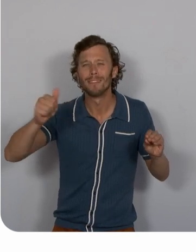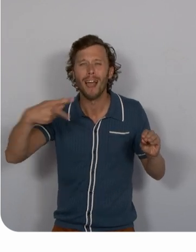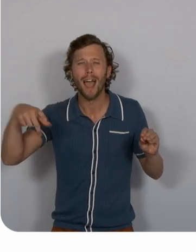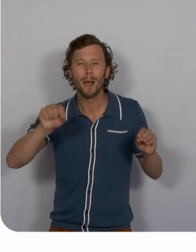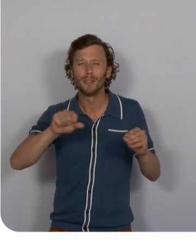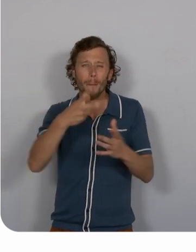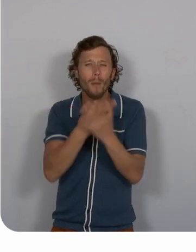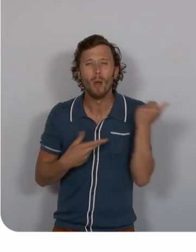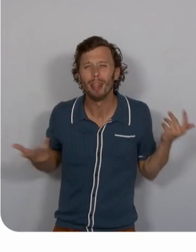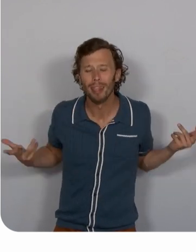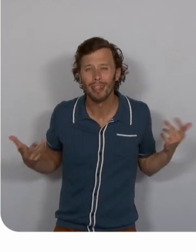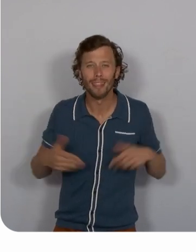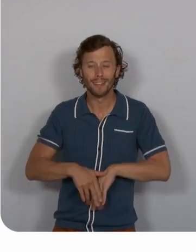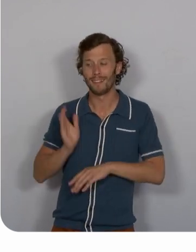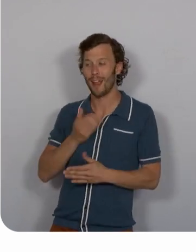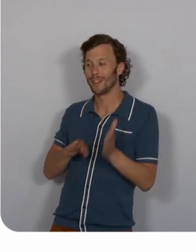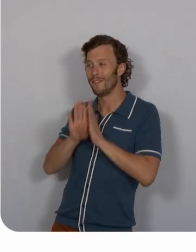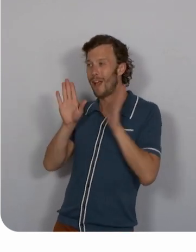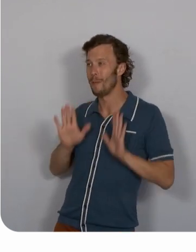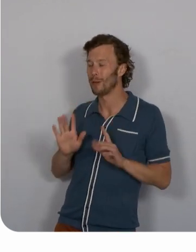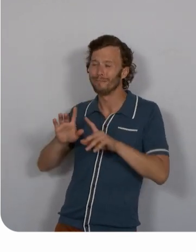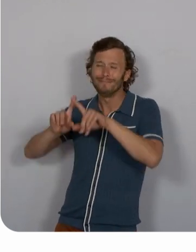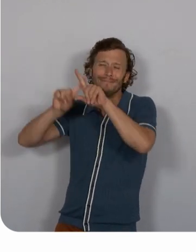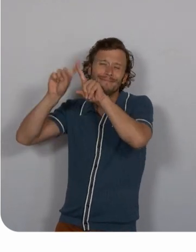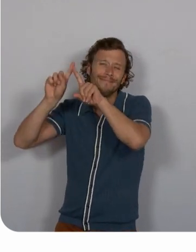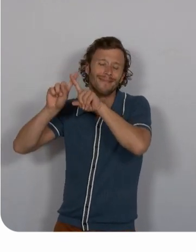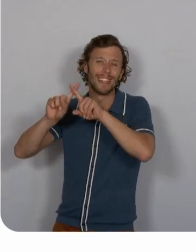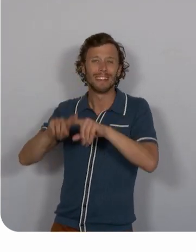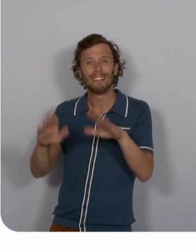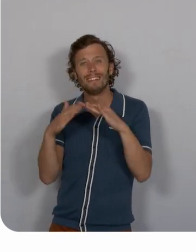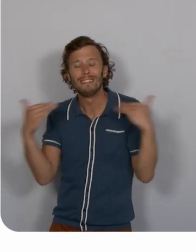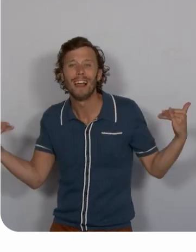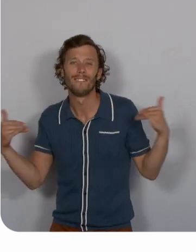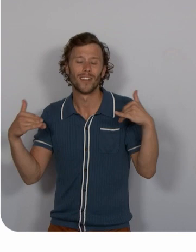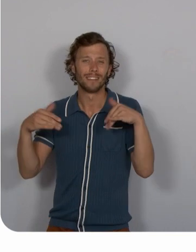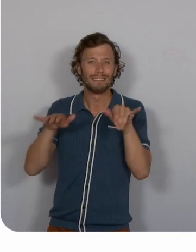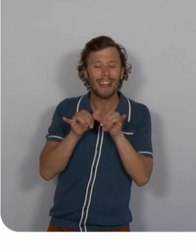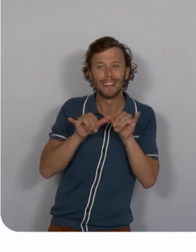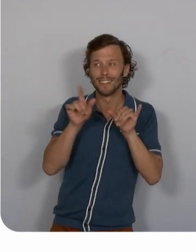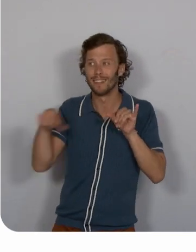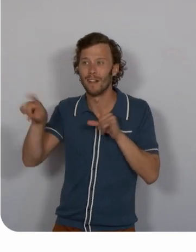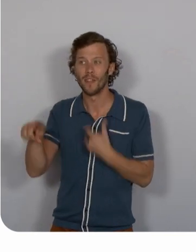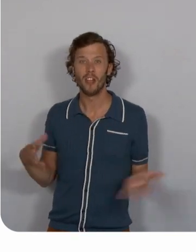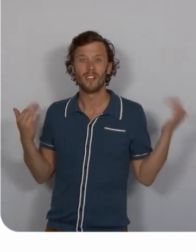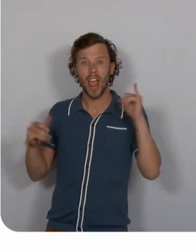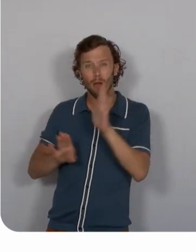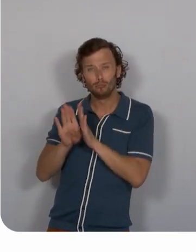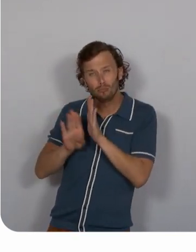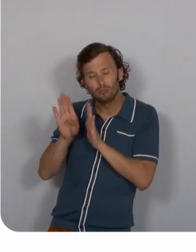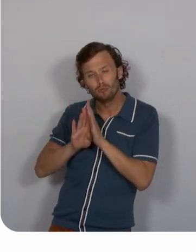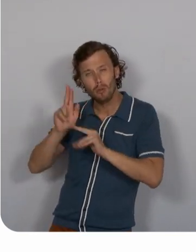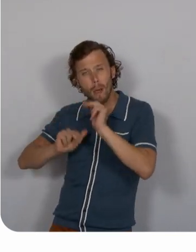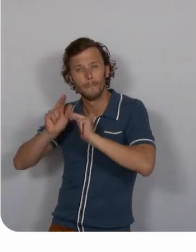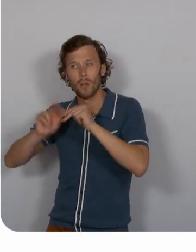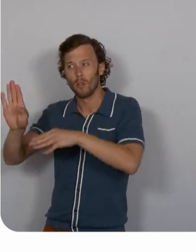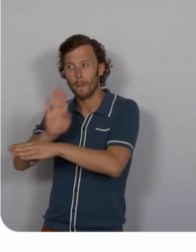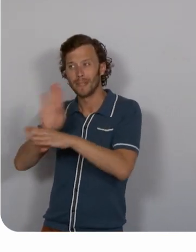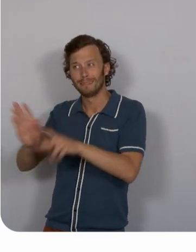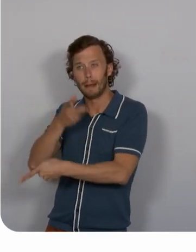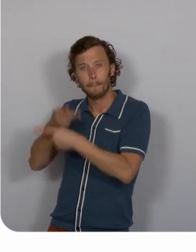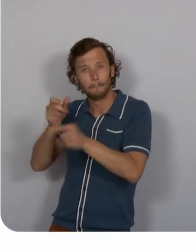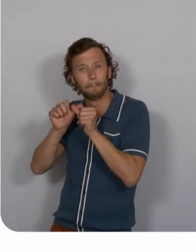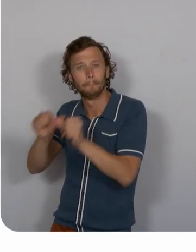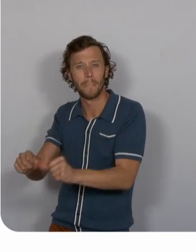As a result, developers of all sizes are growing and sustaining their businesses. And